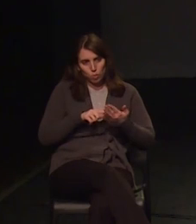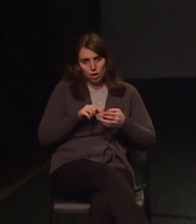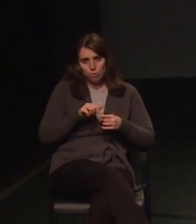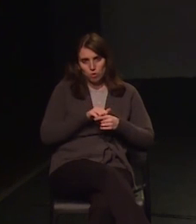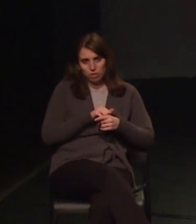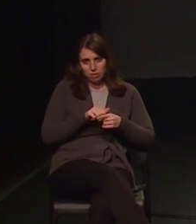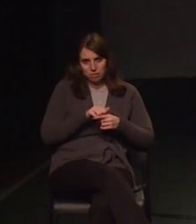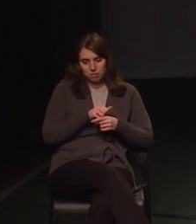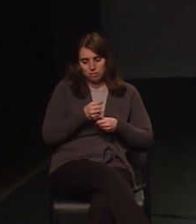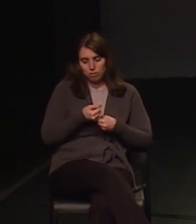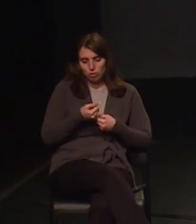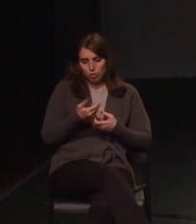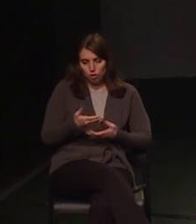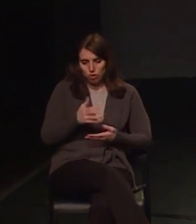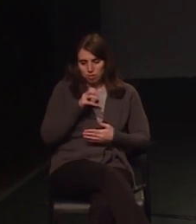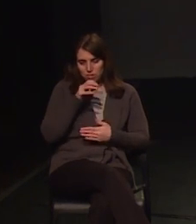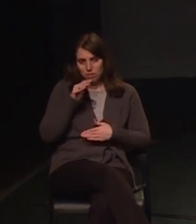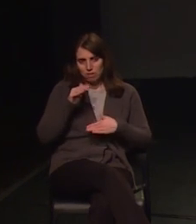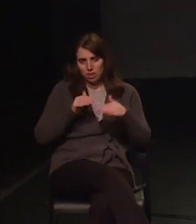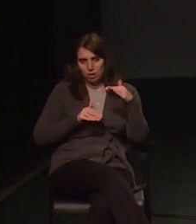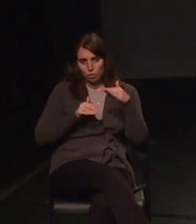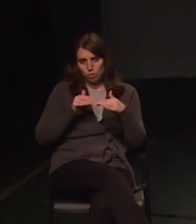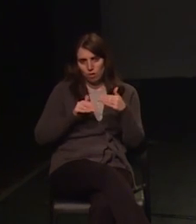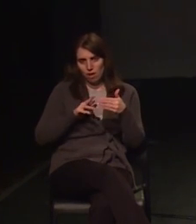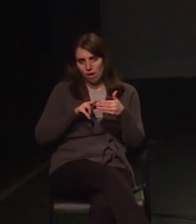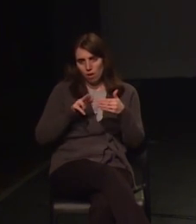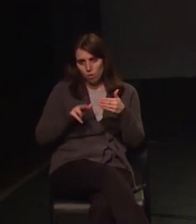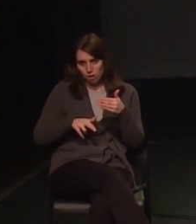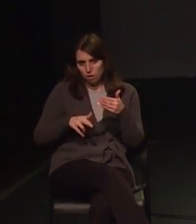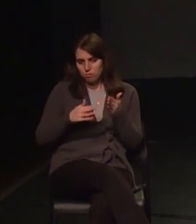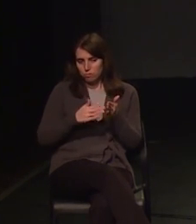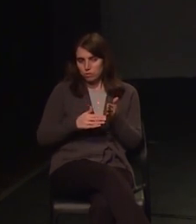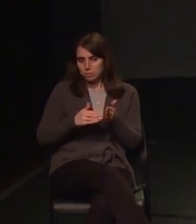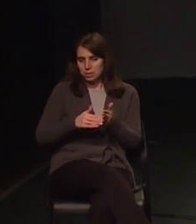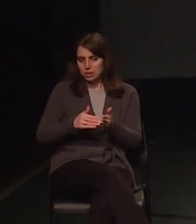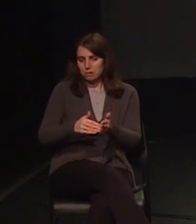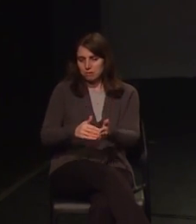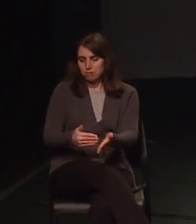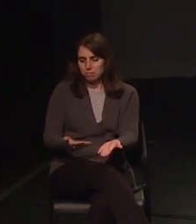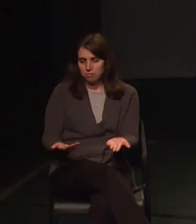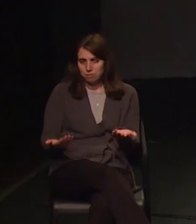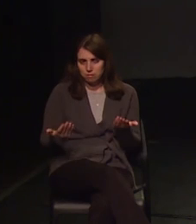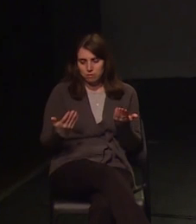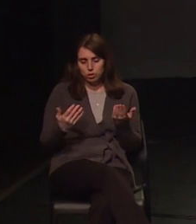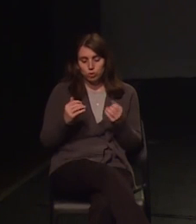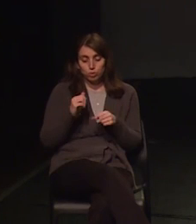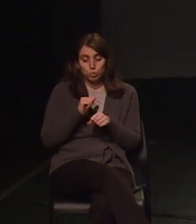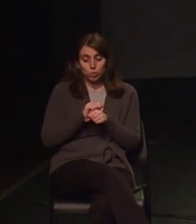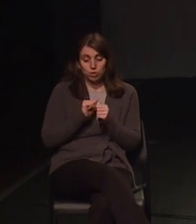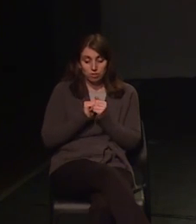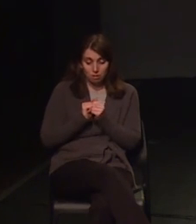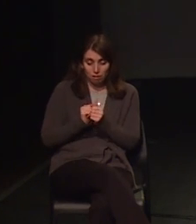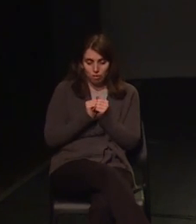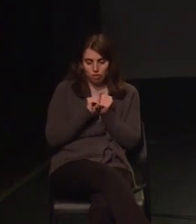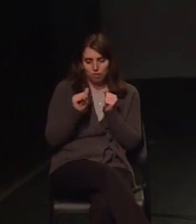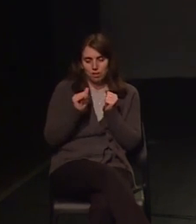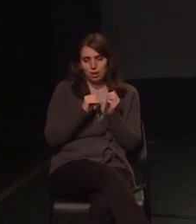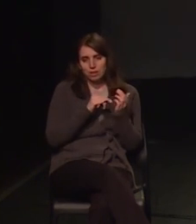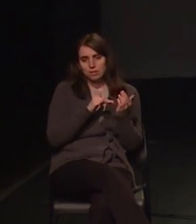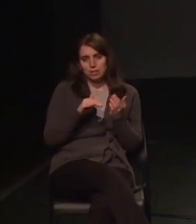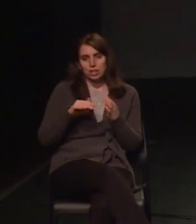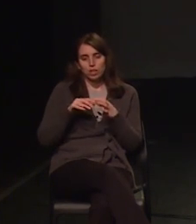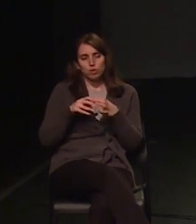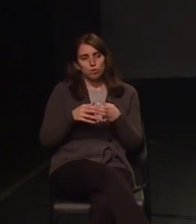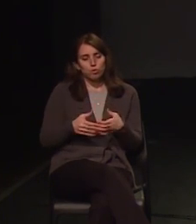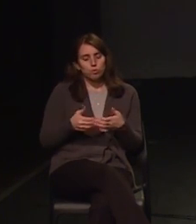a repeated basis, and to work together in a study group, if as it were, to look at